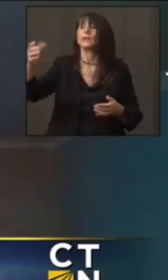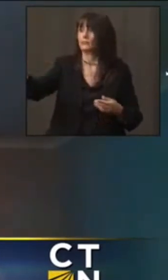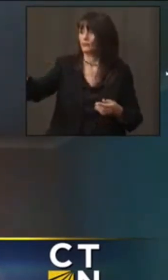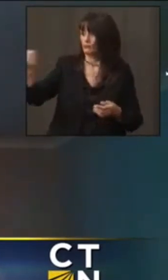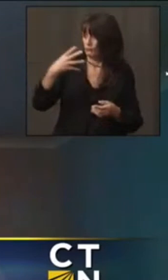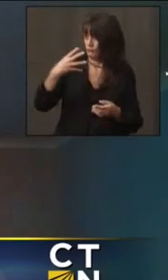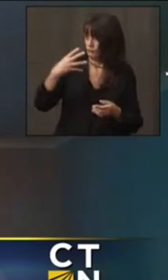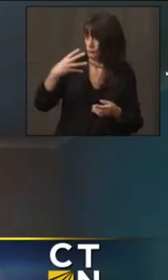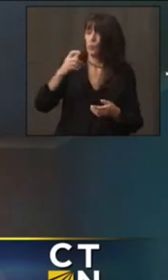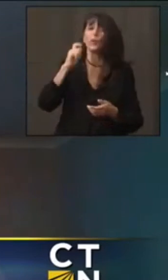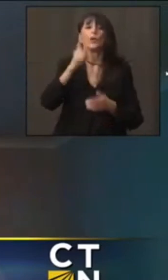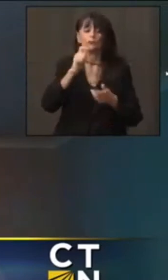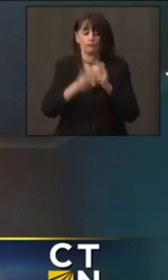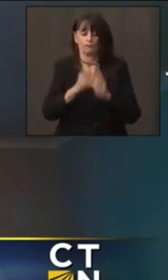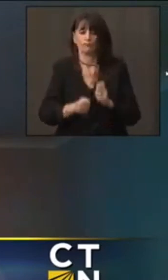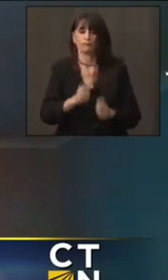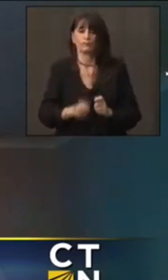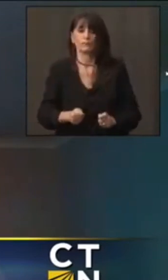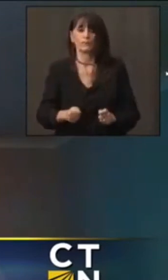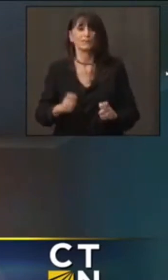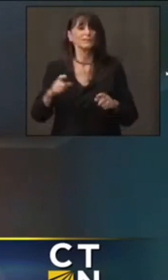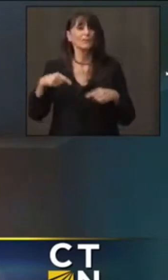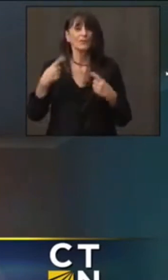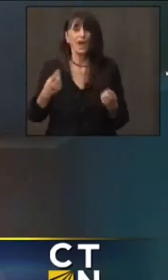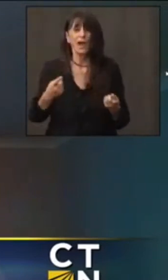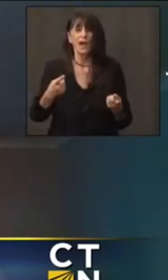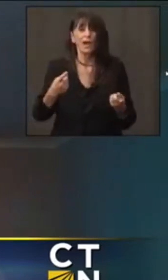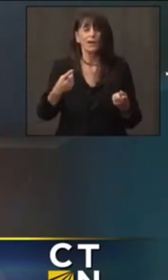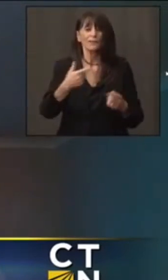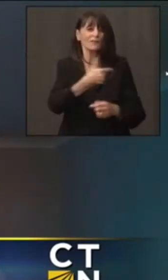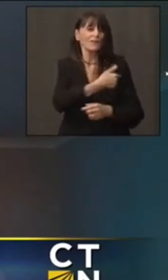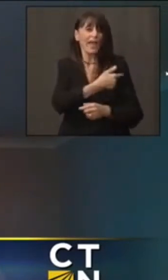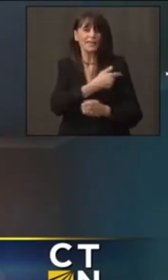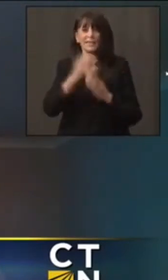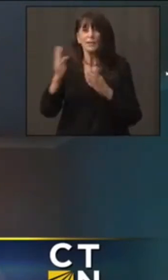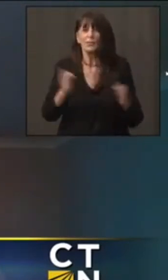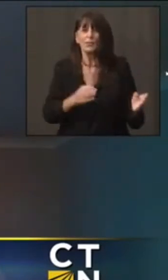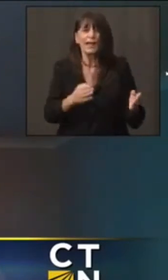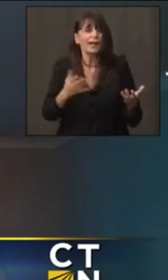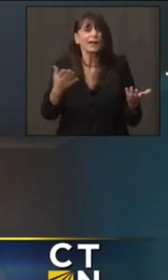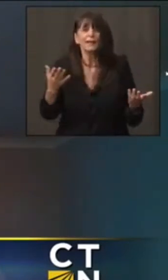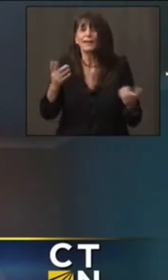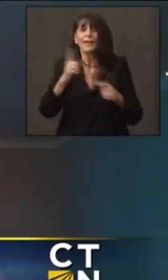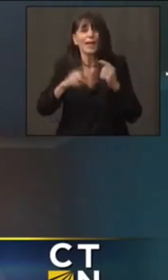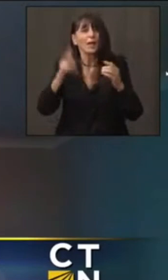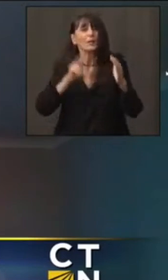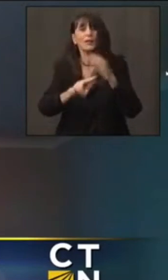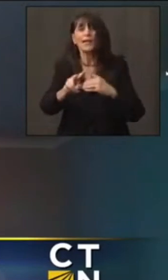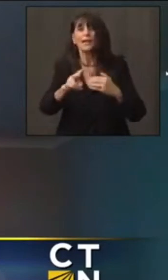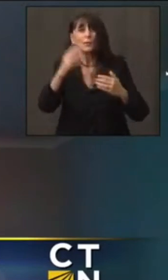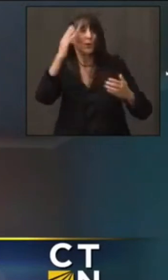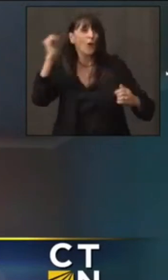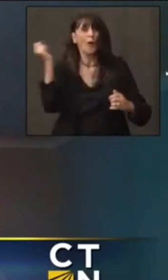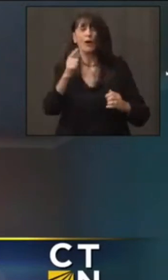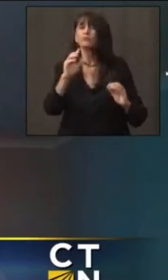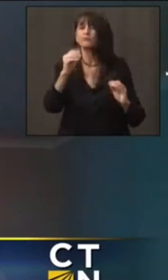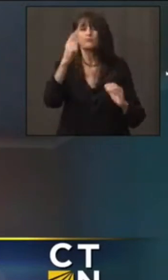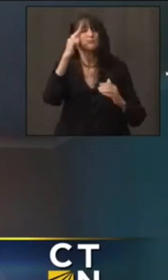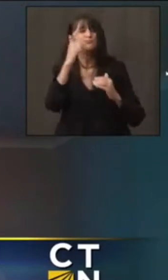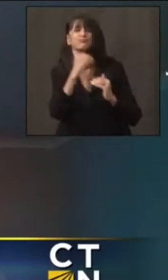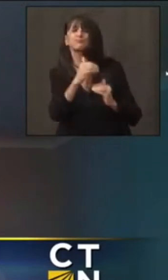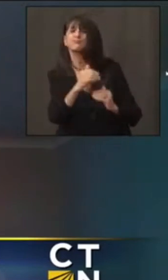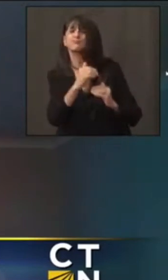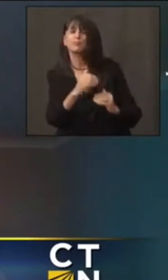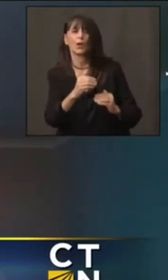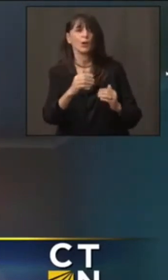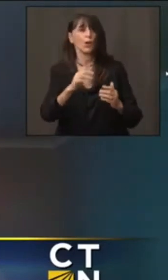and reiterating. There's so many unknowns right now in the vaccine strategy, not the least of which is when we will have one and what it